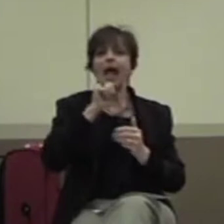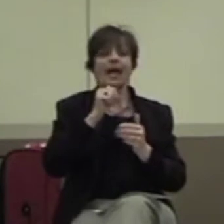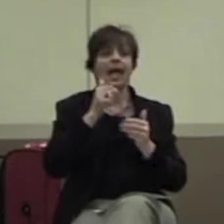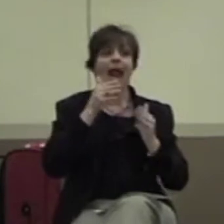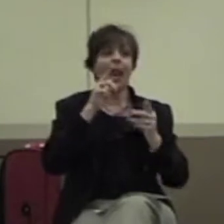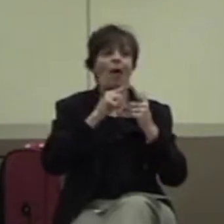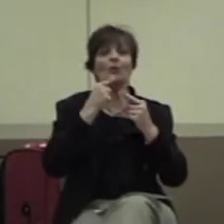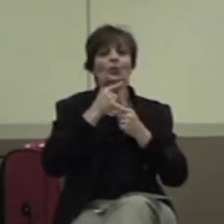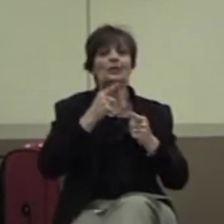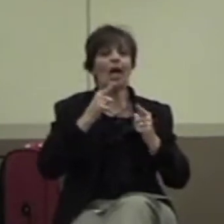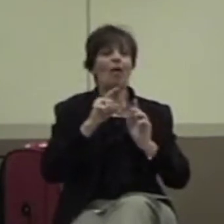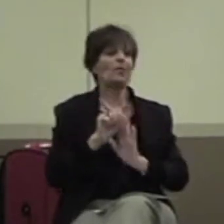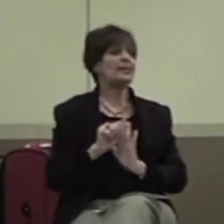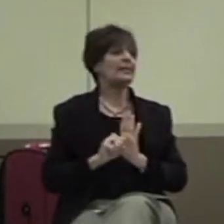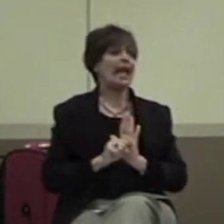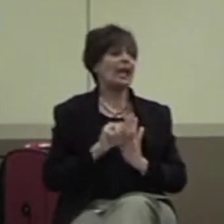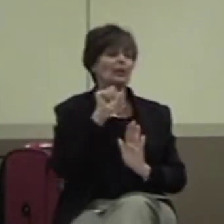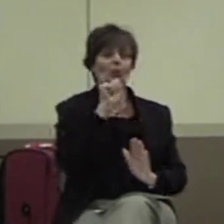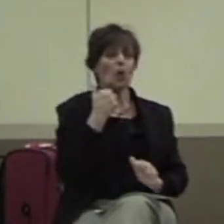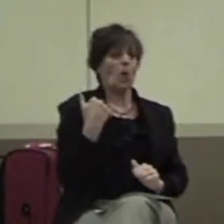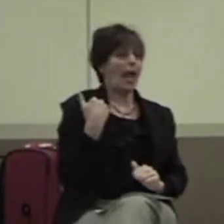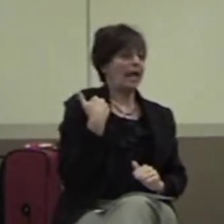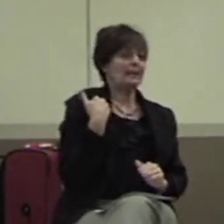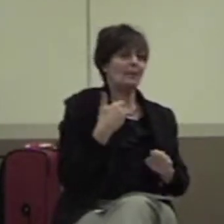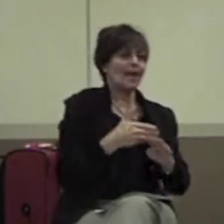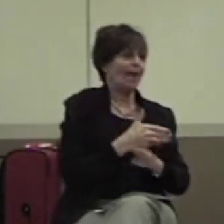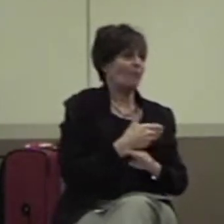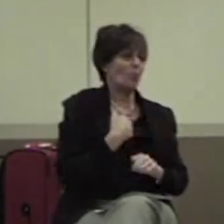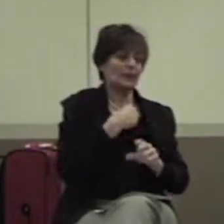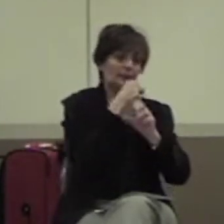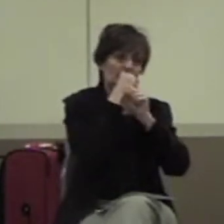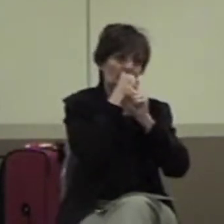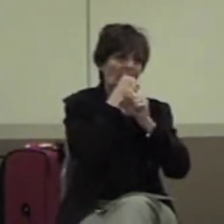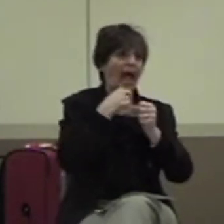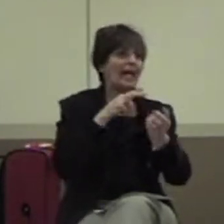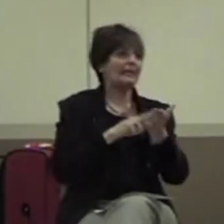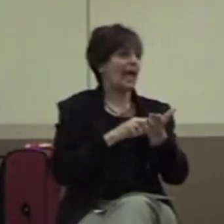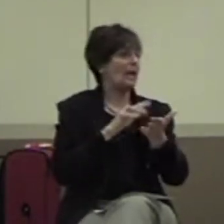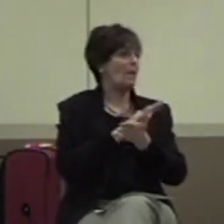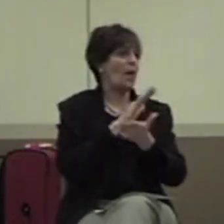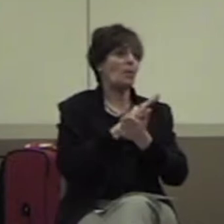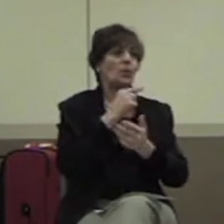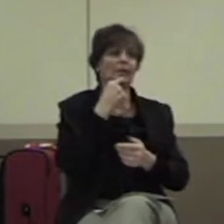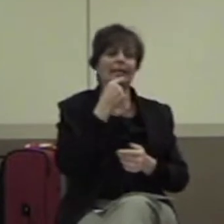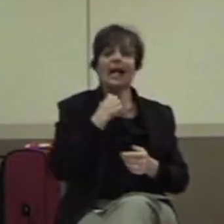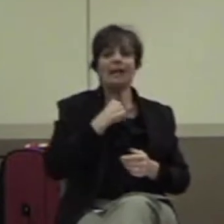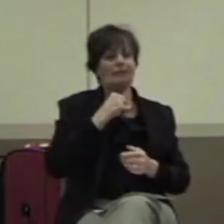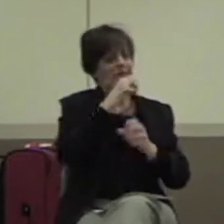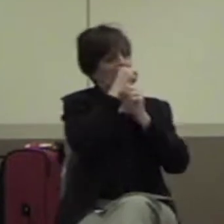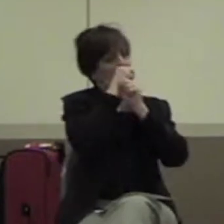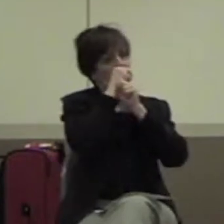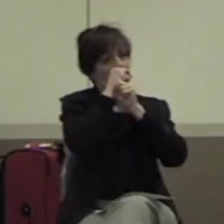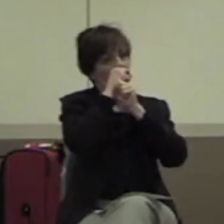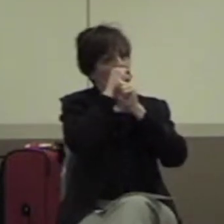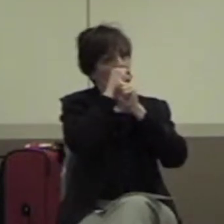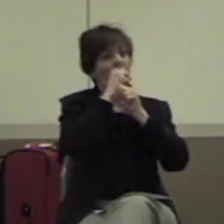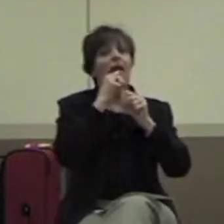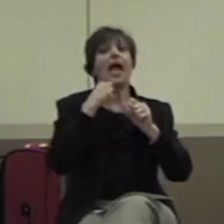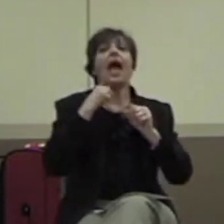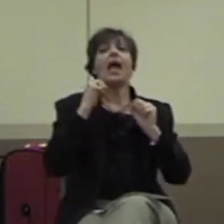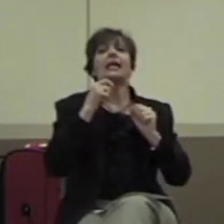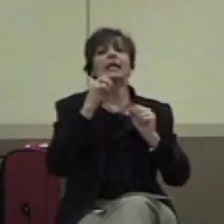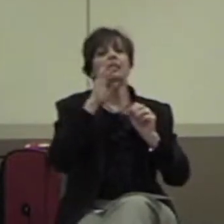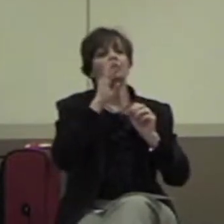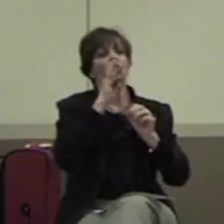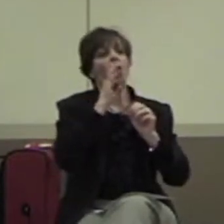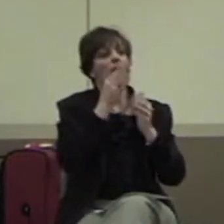to ever tell what state it was, so don't come up and ask me afterwards, because I signed a paper saying I wouldn't tell anything other than I can